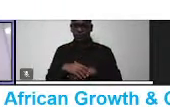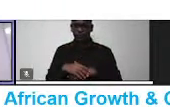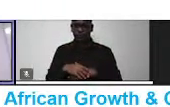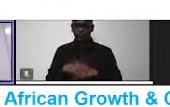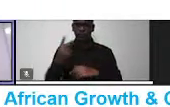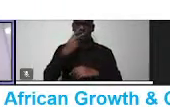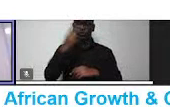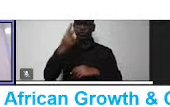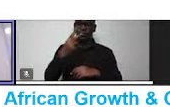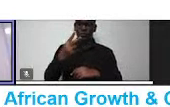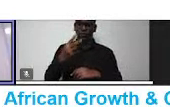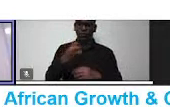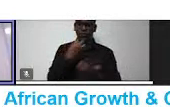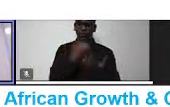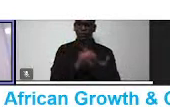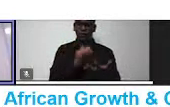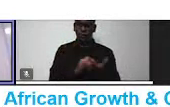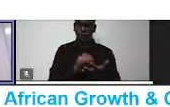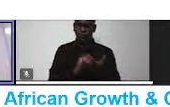economic sort of